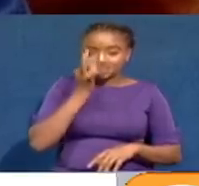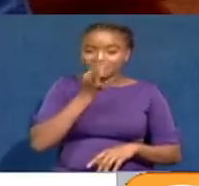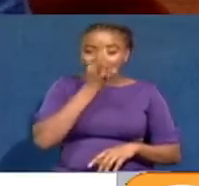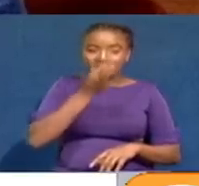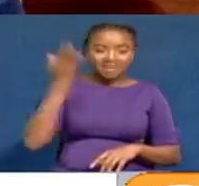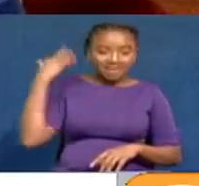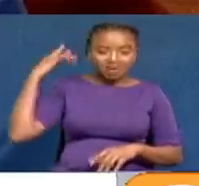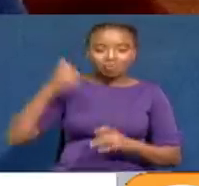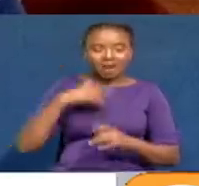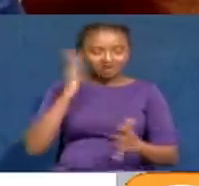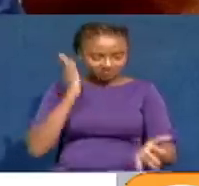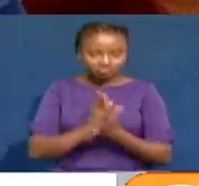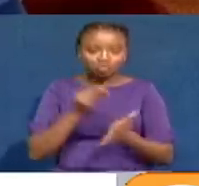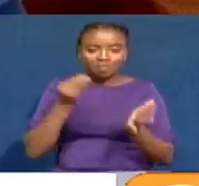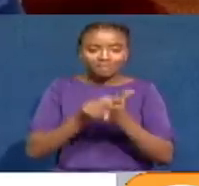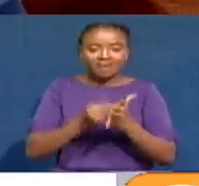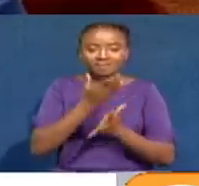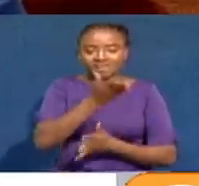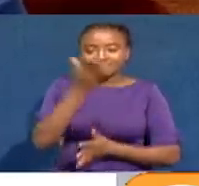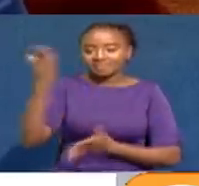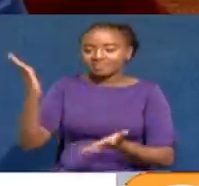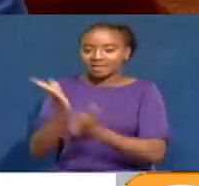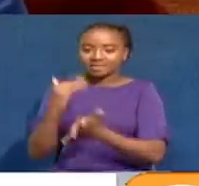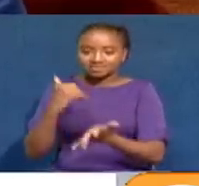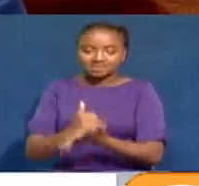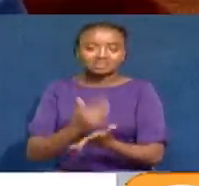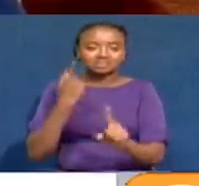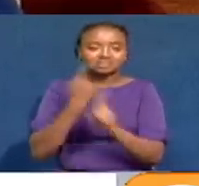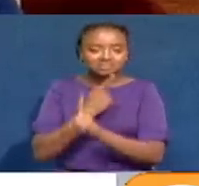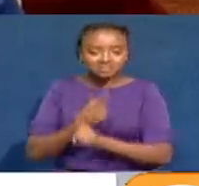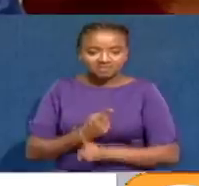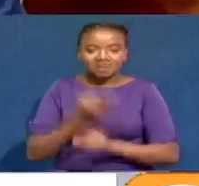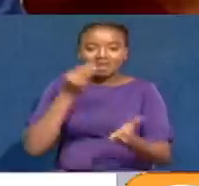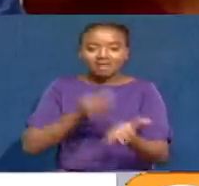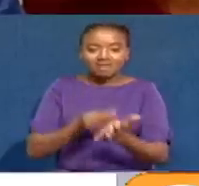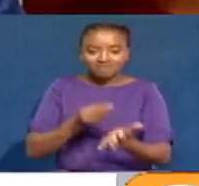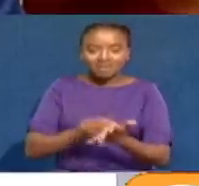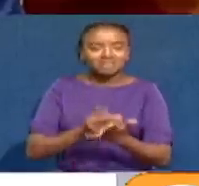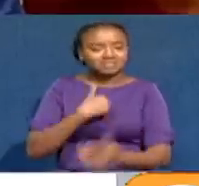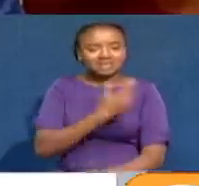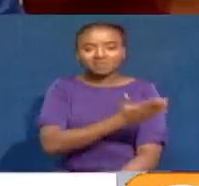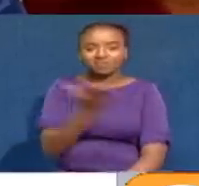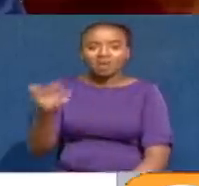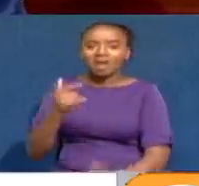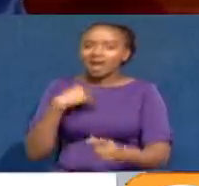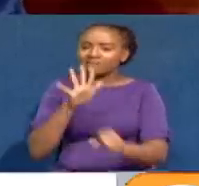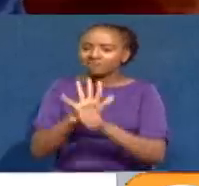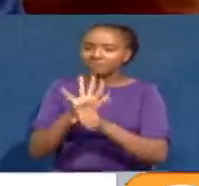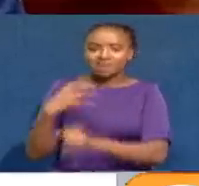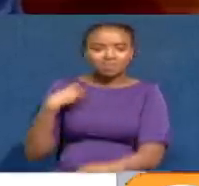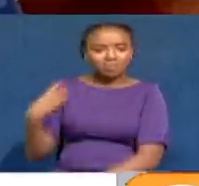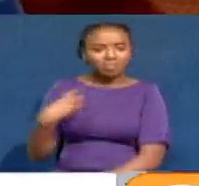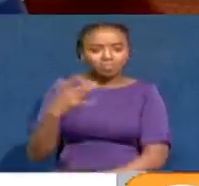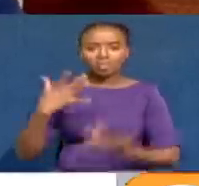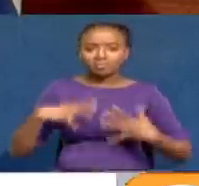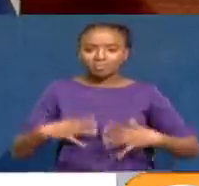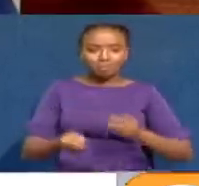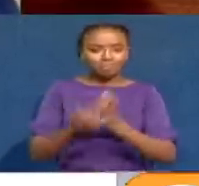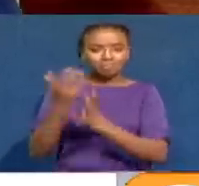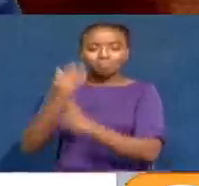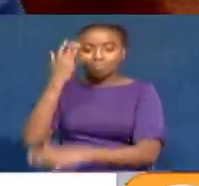our financial sectors. That is why our enterprise grew. That is why we had many real billionaires being created by